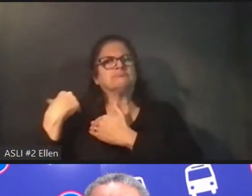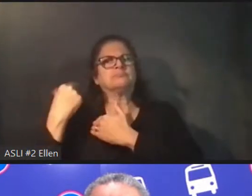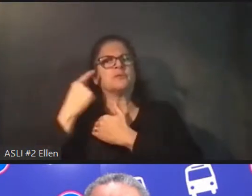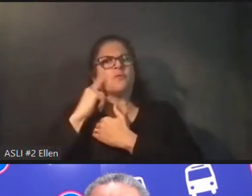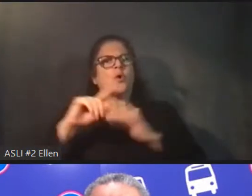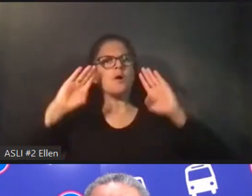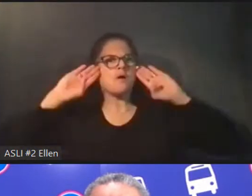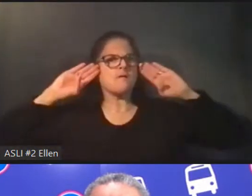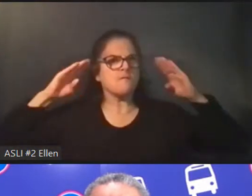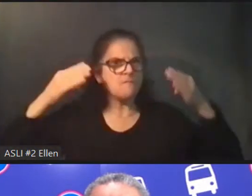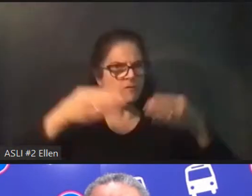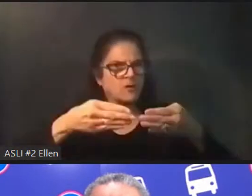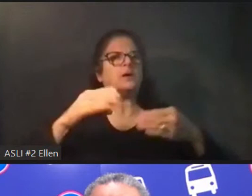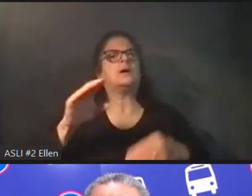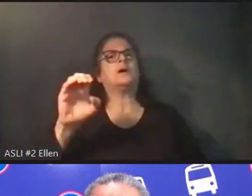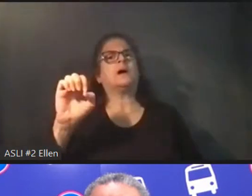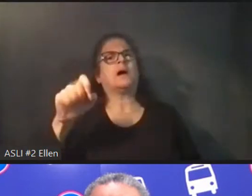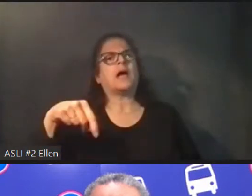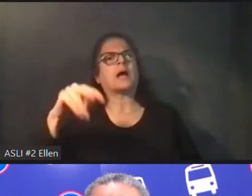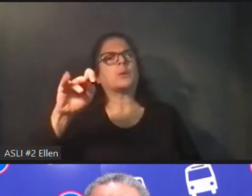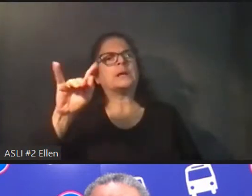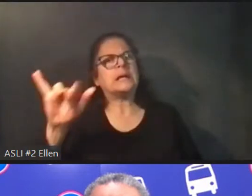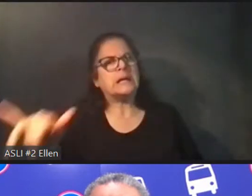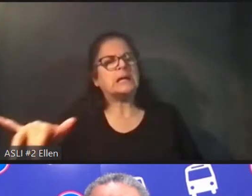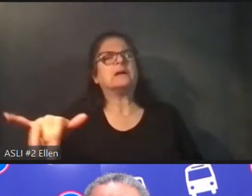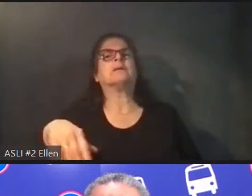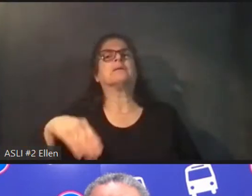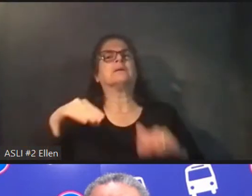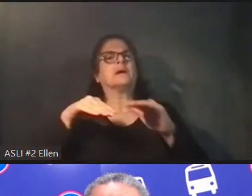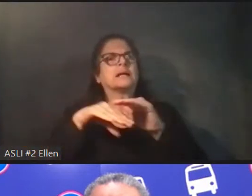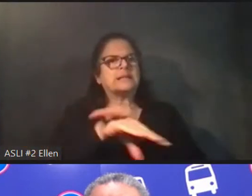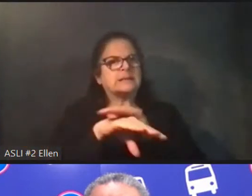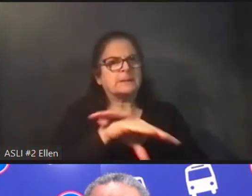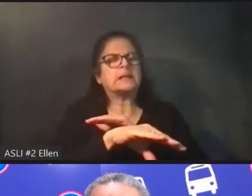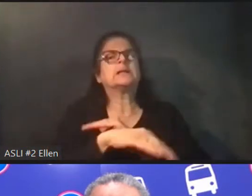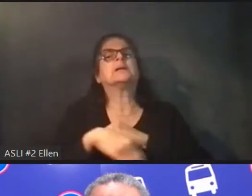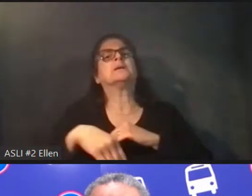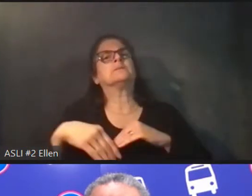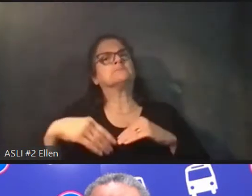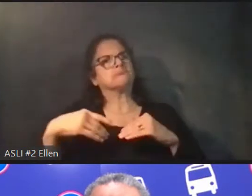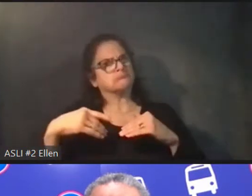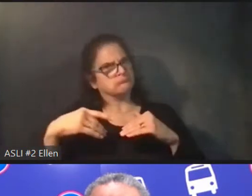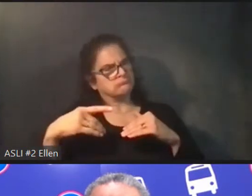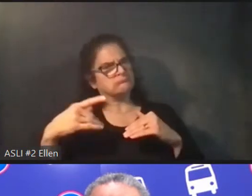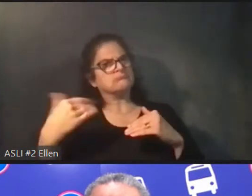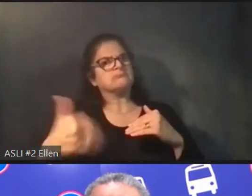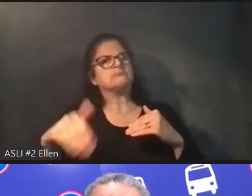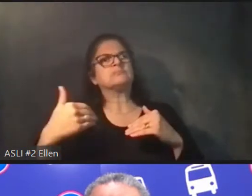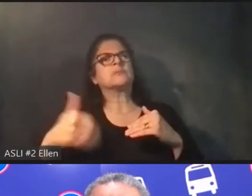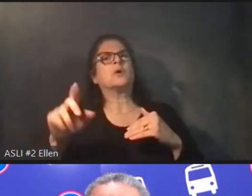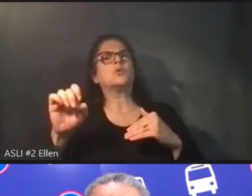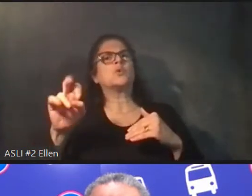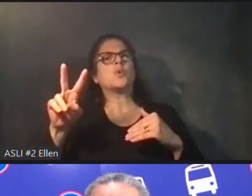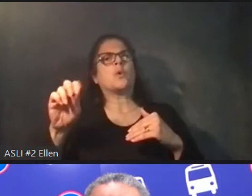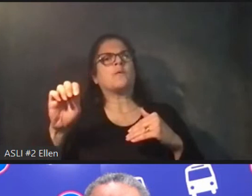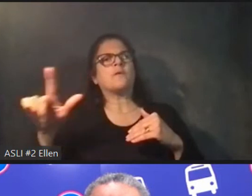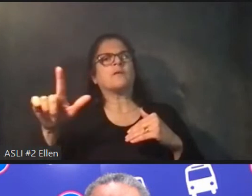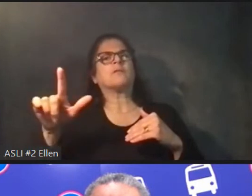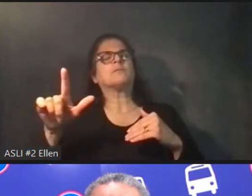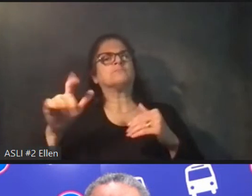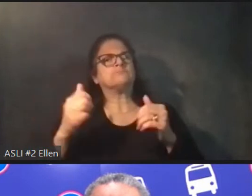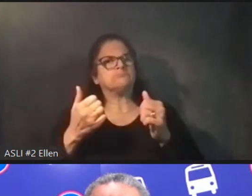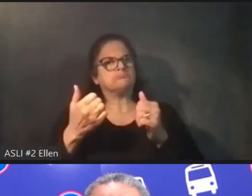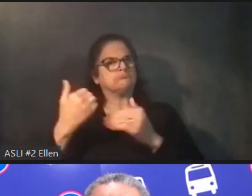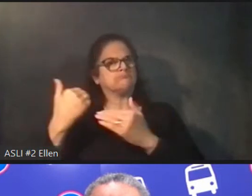inclusion. And without Dorval, we would not have made nearly as much progress on what will be the agency's most